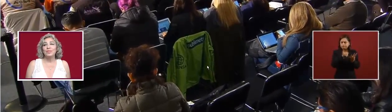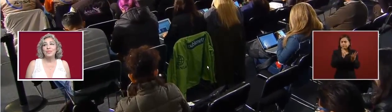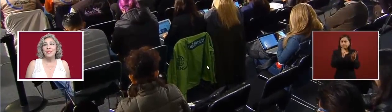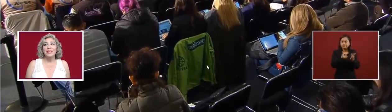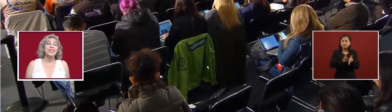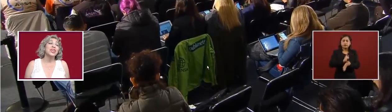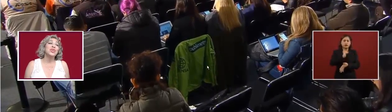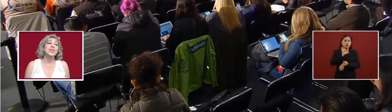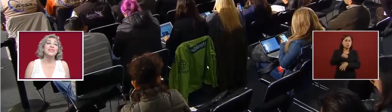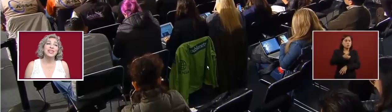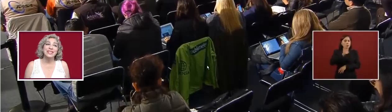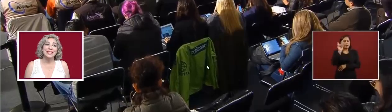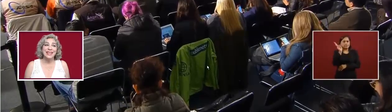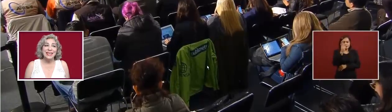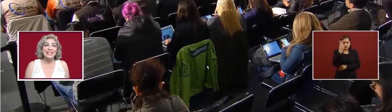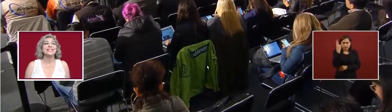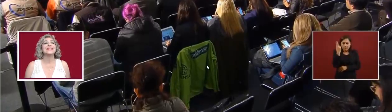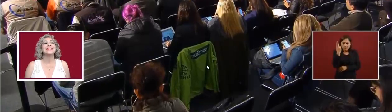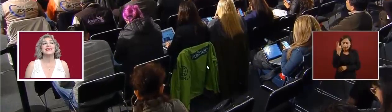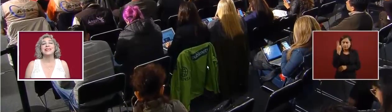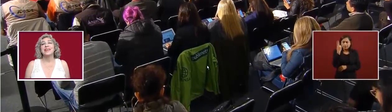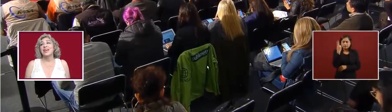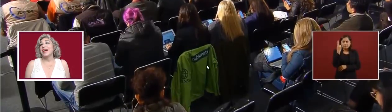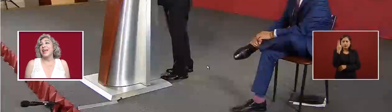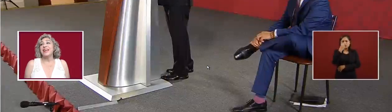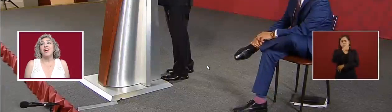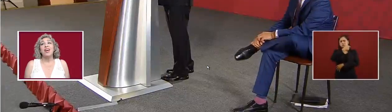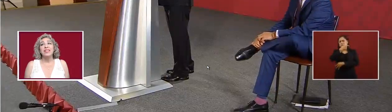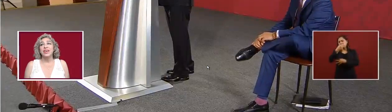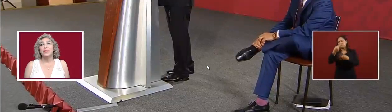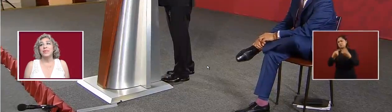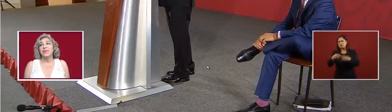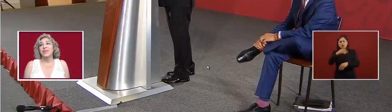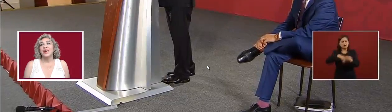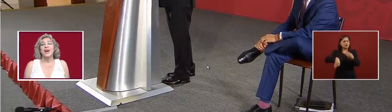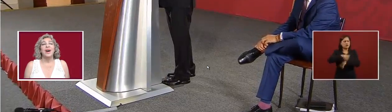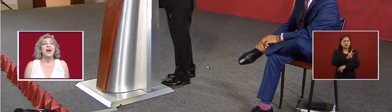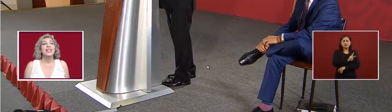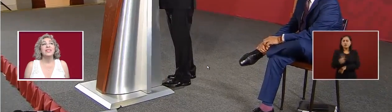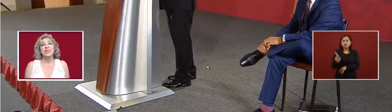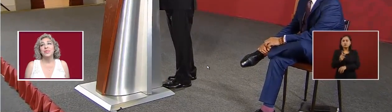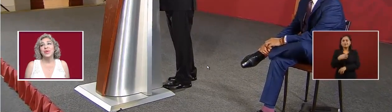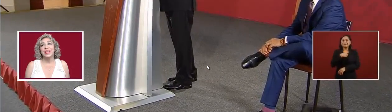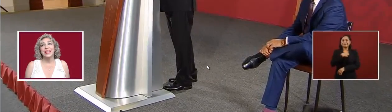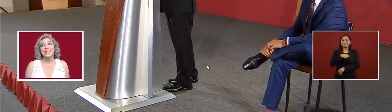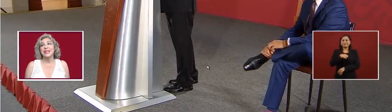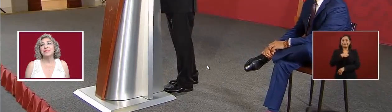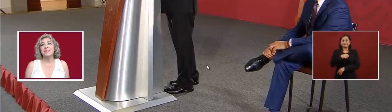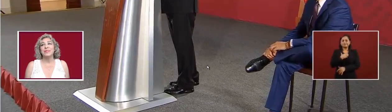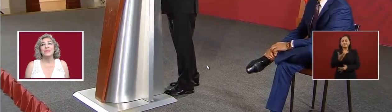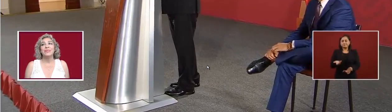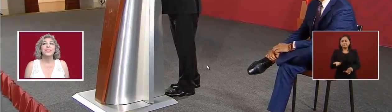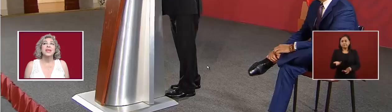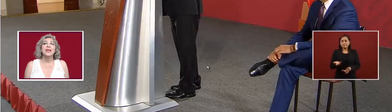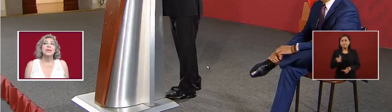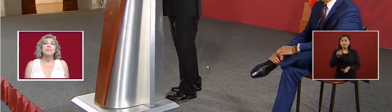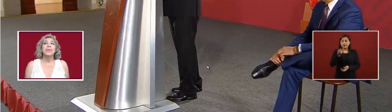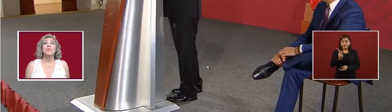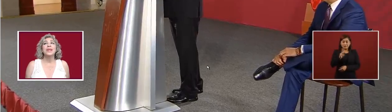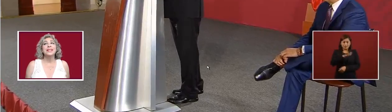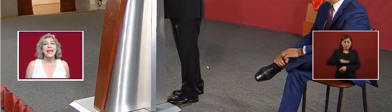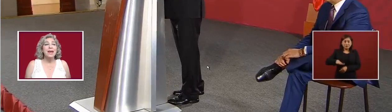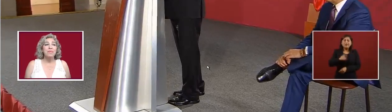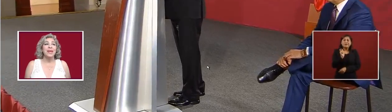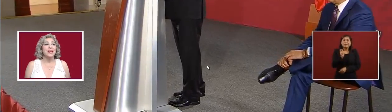university. And, all of them. All of them would get some. But,